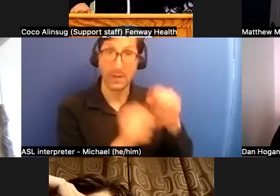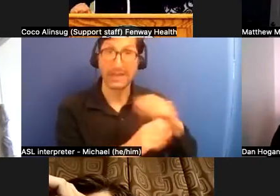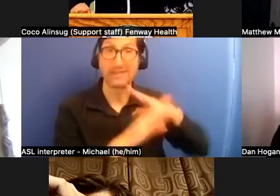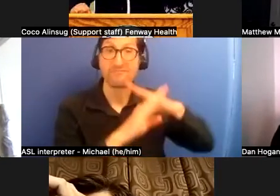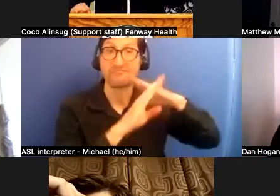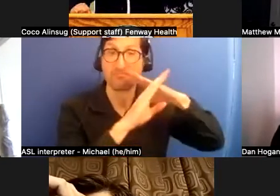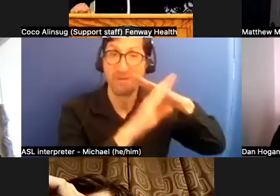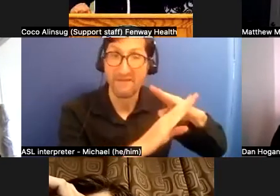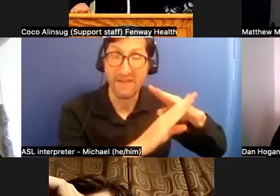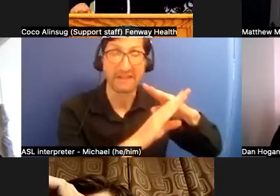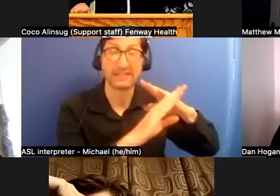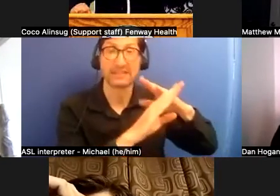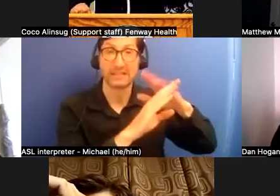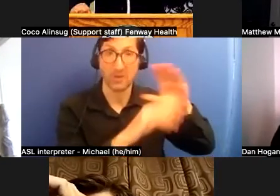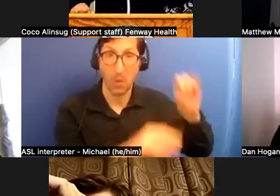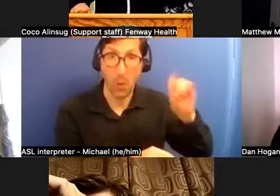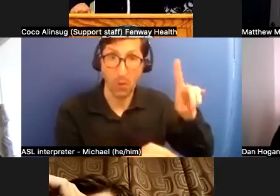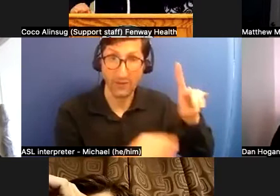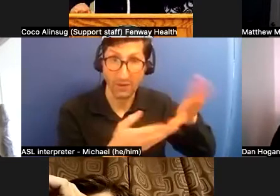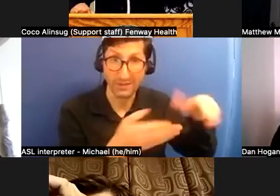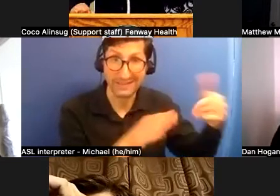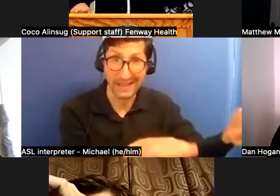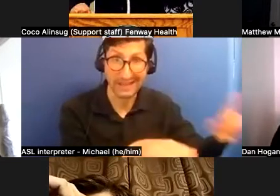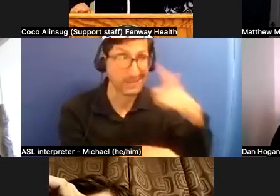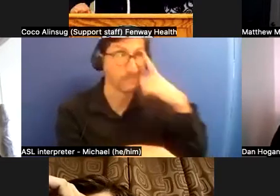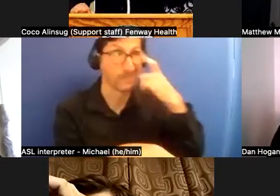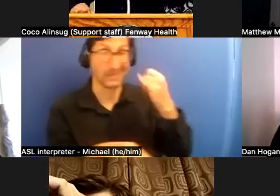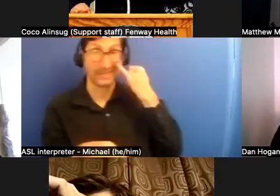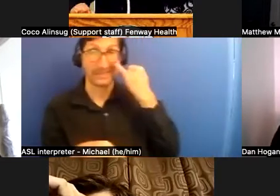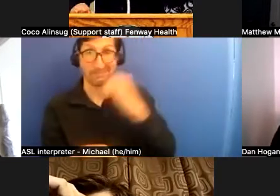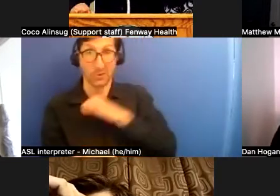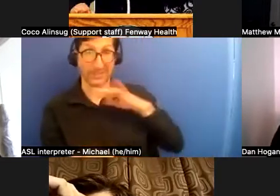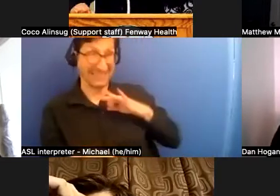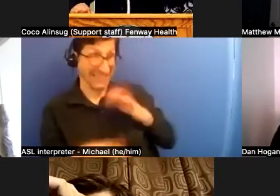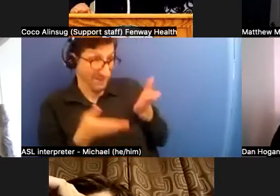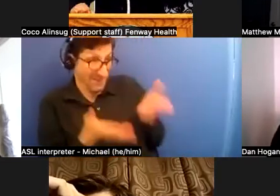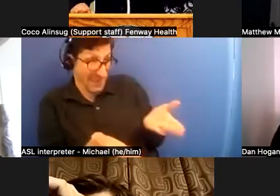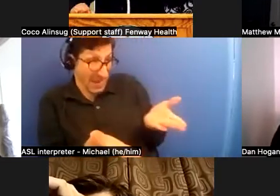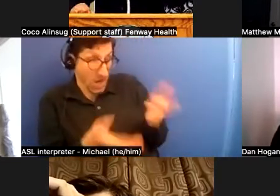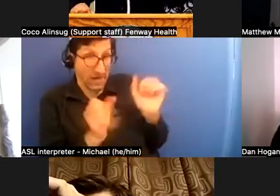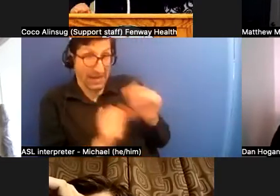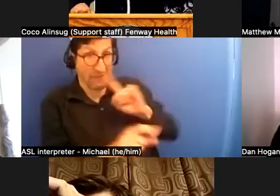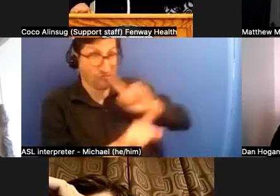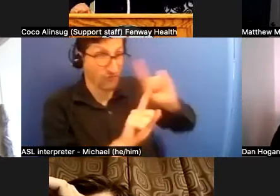it's being done, if the overdose is occurring in front of somebody who knows how to respond.